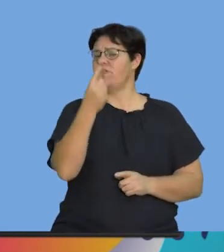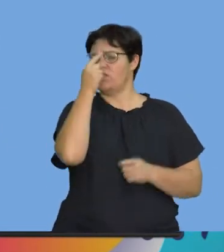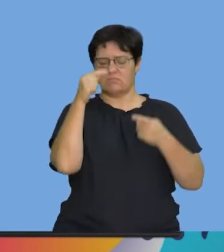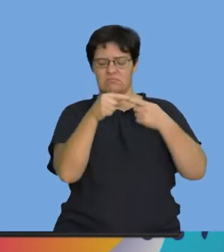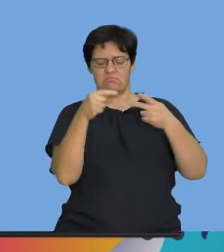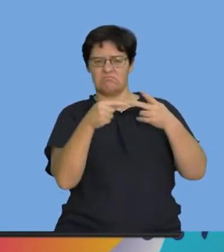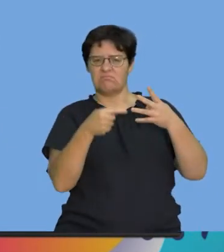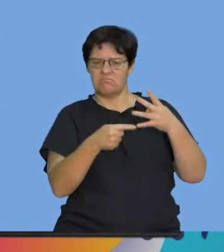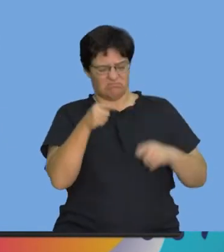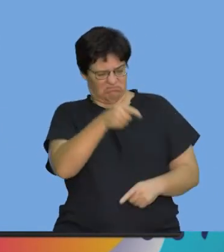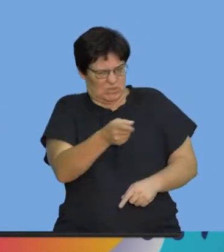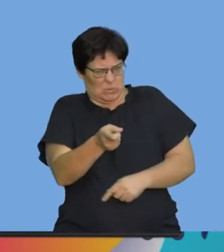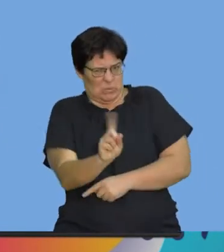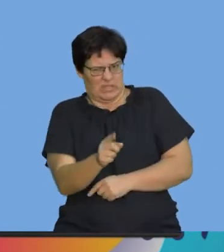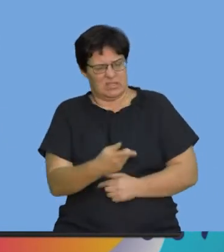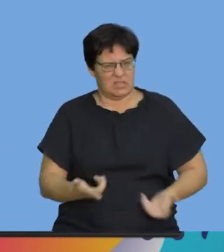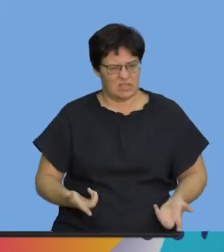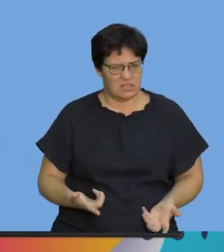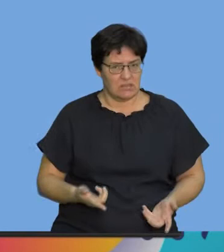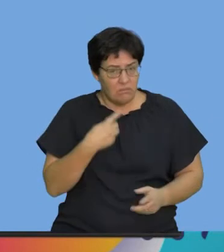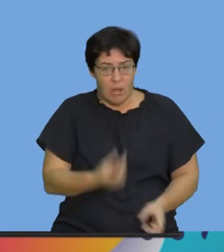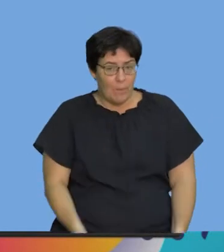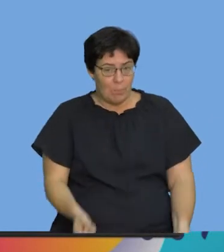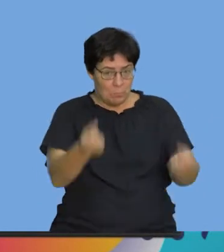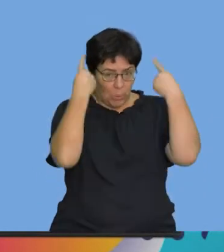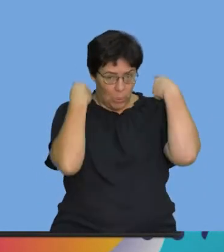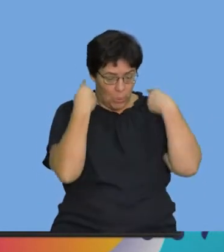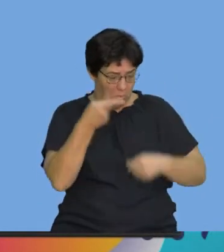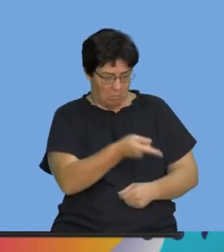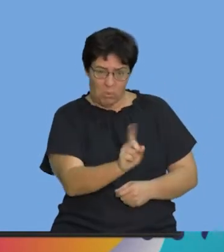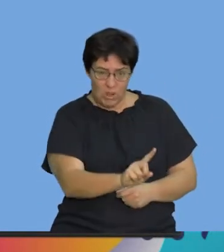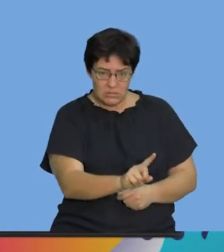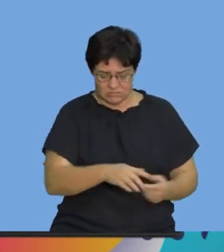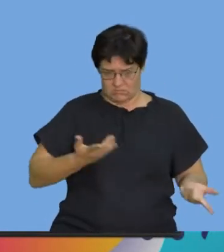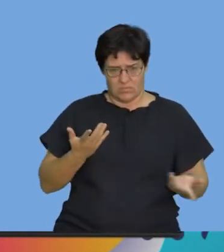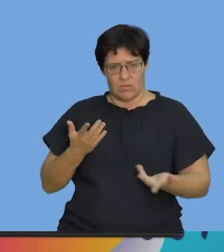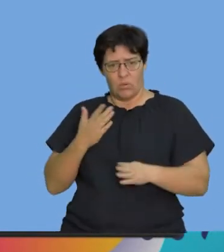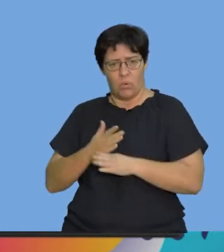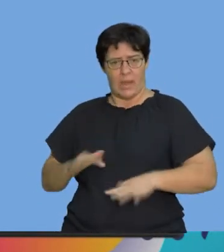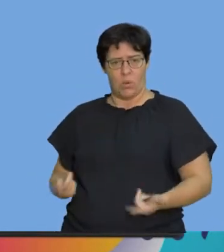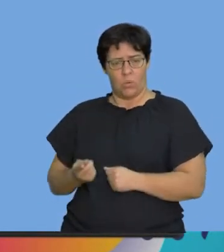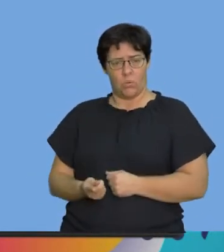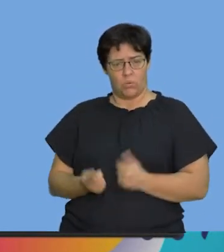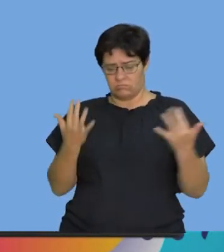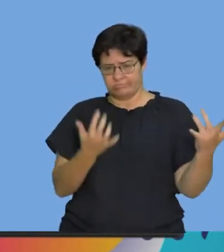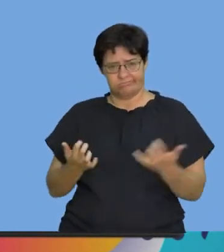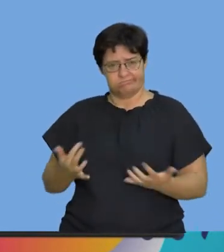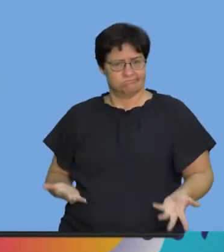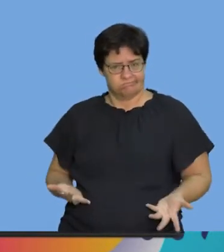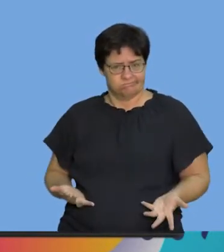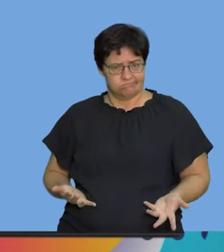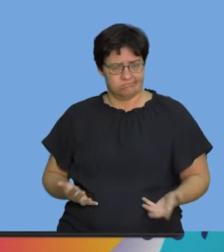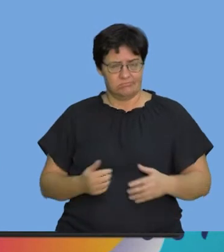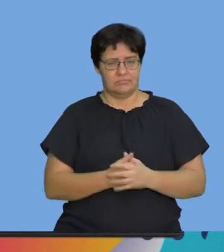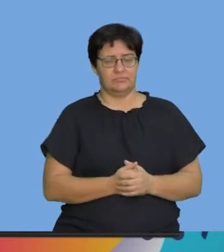is a quadratic equation, because if we do not understand what we're working with, then clearly we'll not be able to then work with what we do